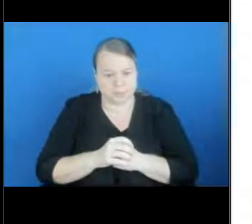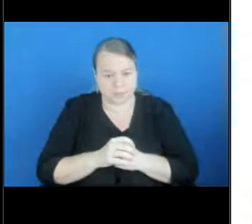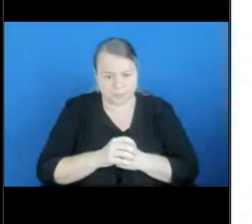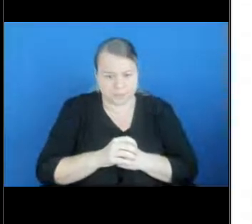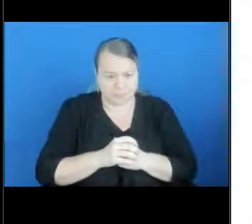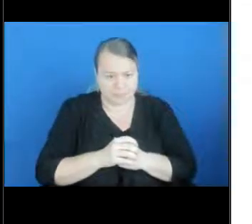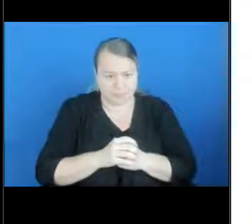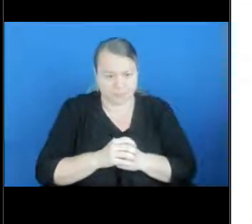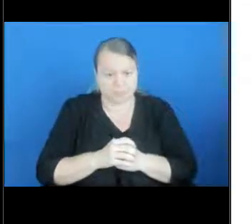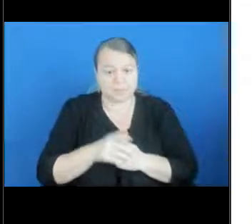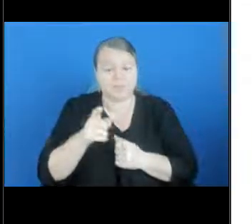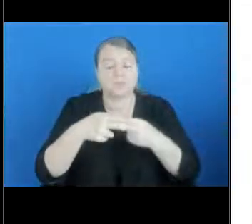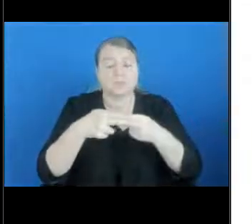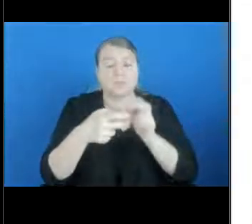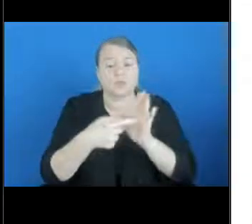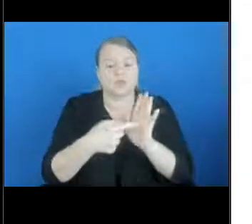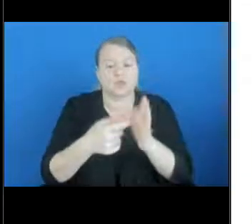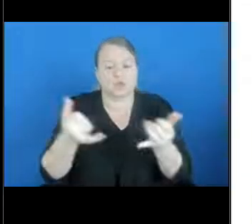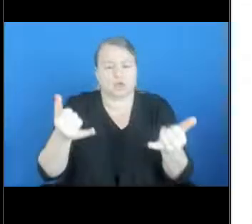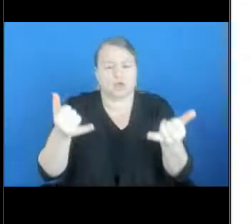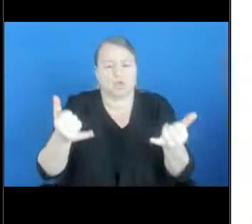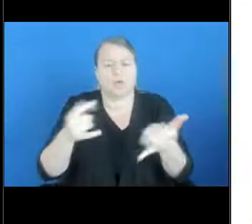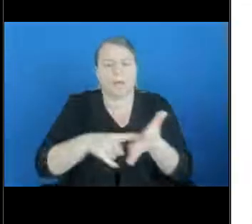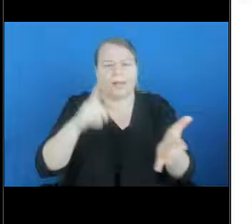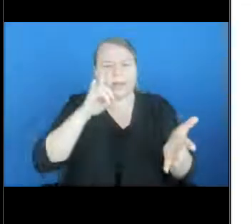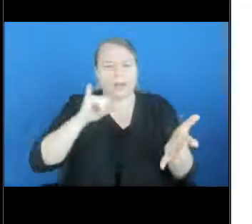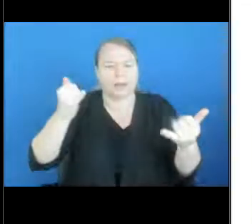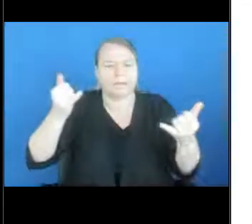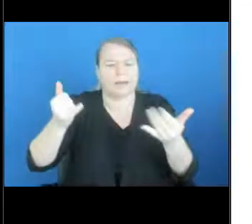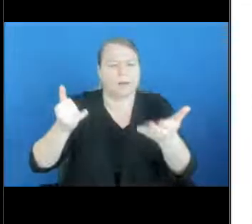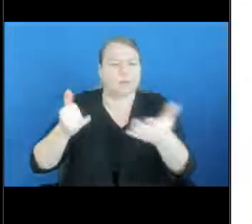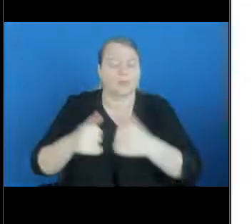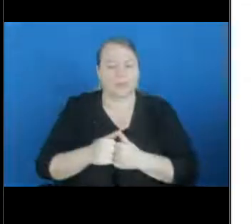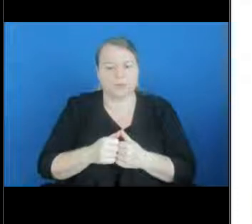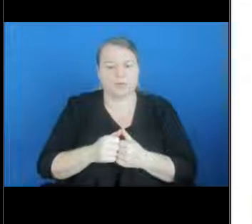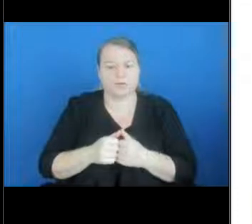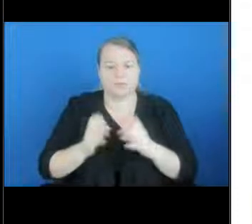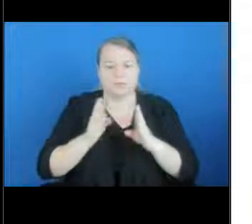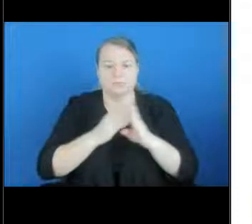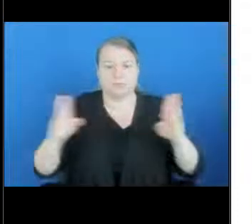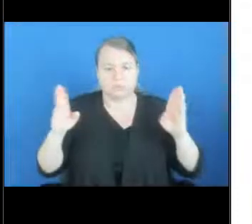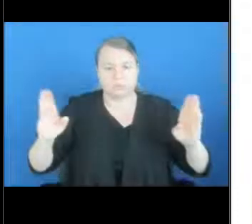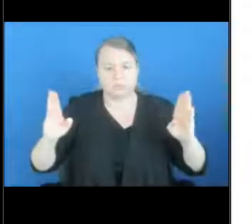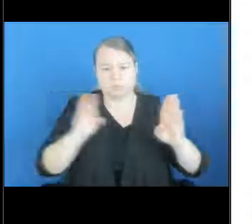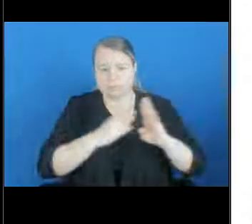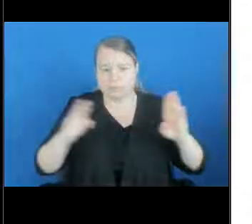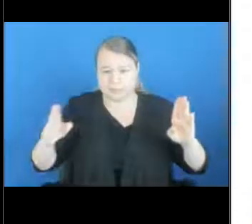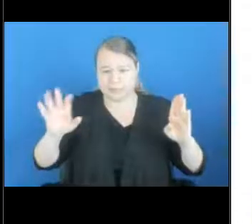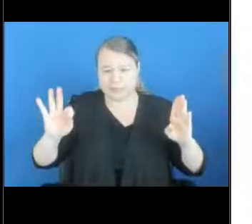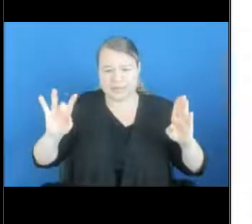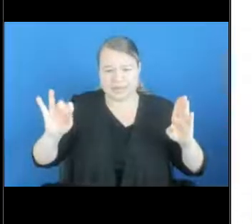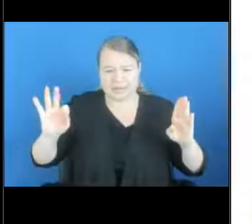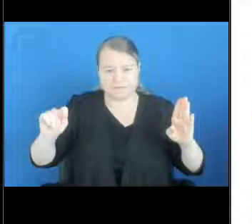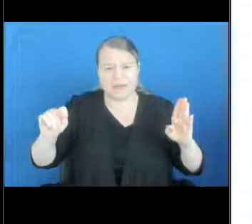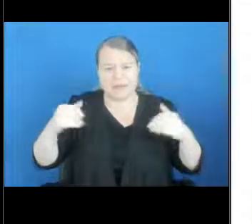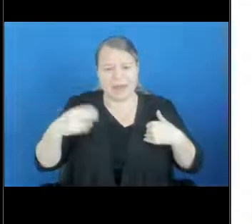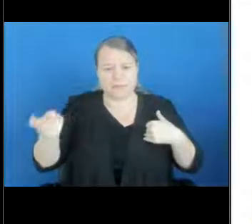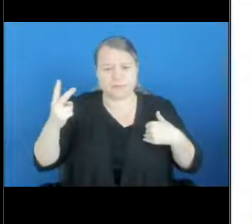This slide shows the current typical section. The overall width is 98 feet, and it contains 2 lanes in each direction,